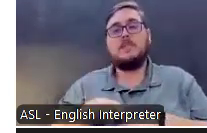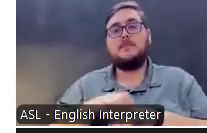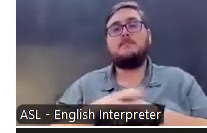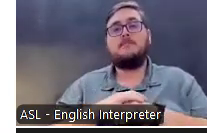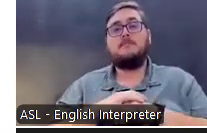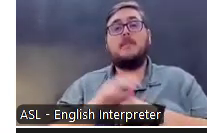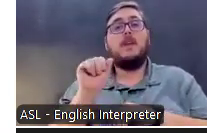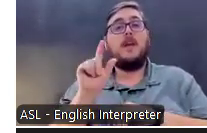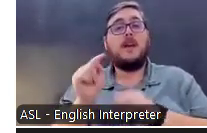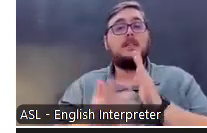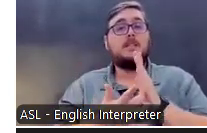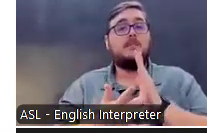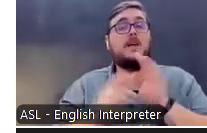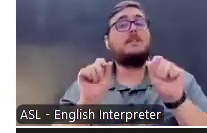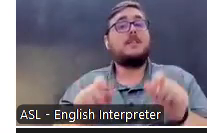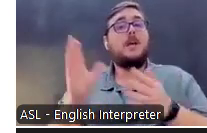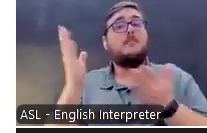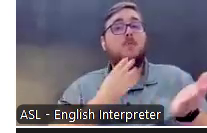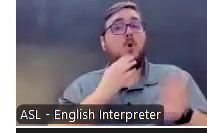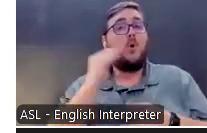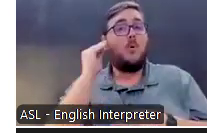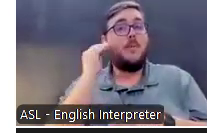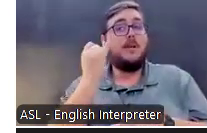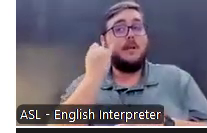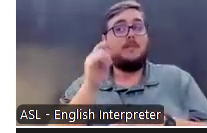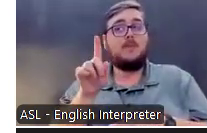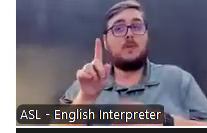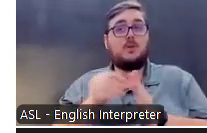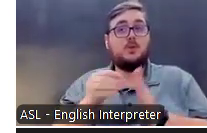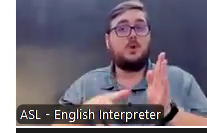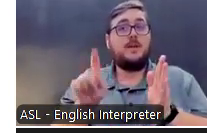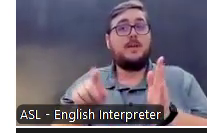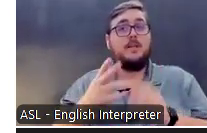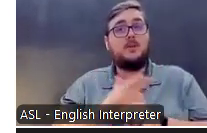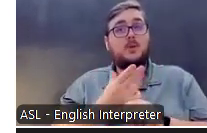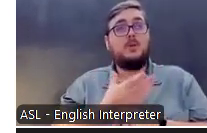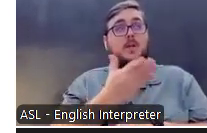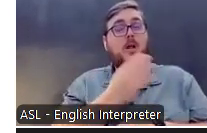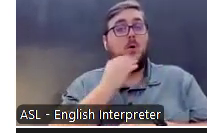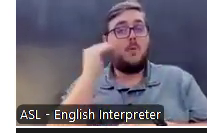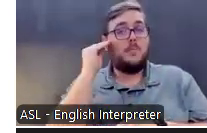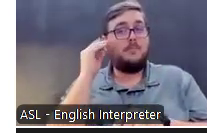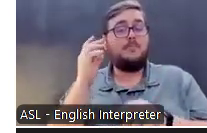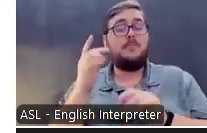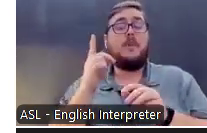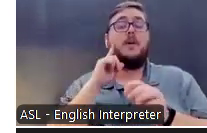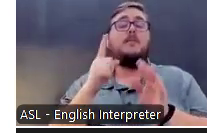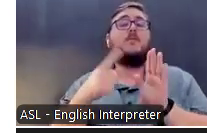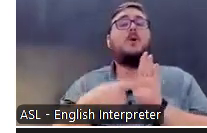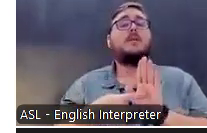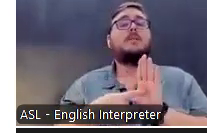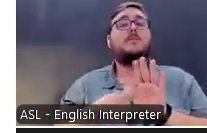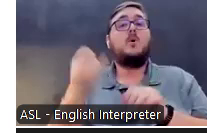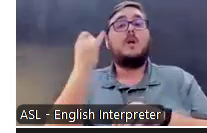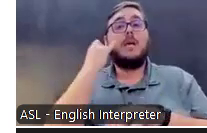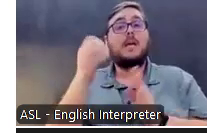brought home if the student will need to use it at home. For example, if a student has a laptop listed as an